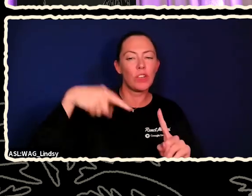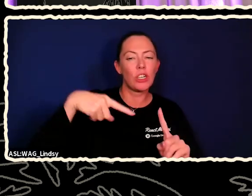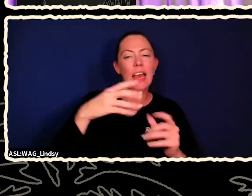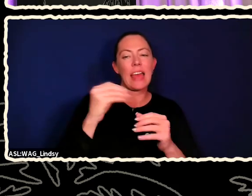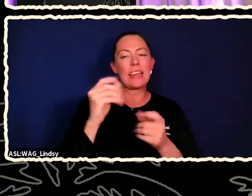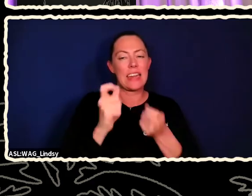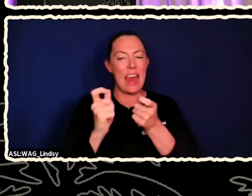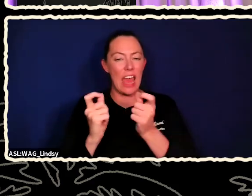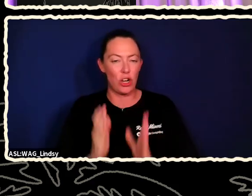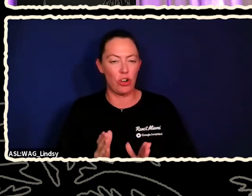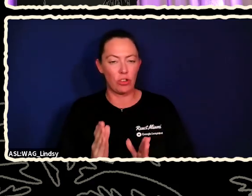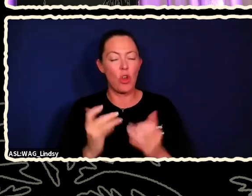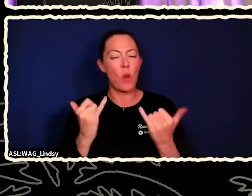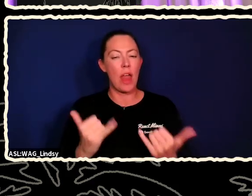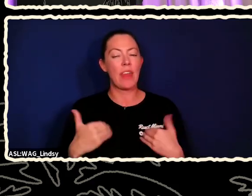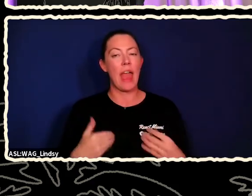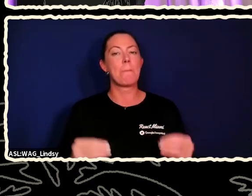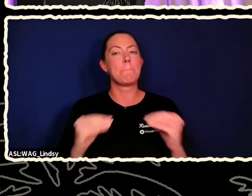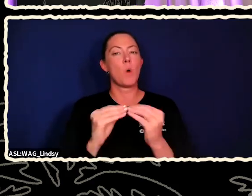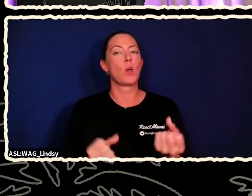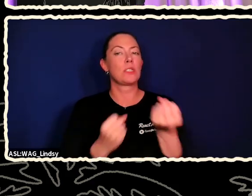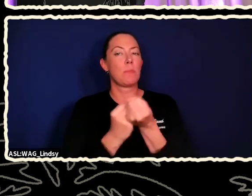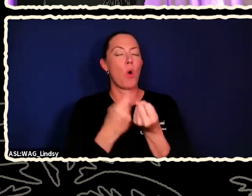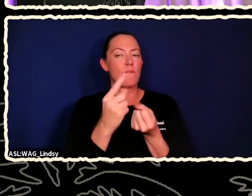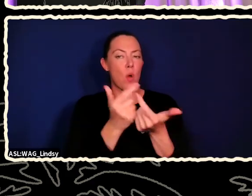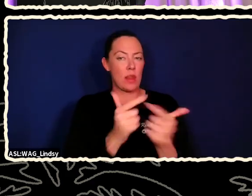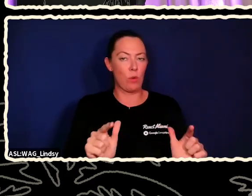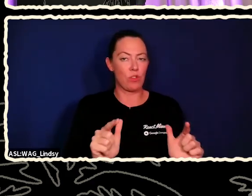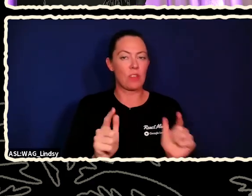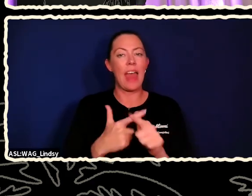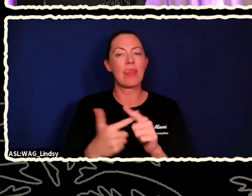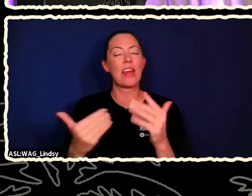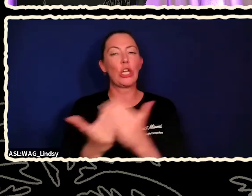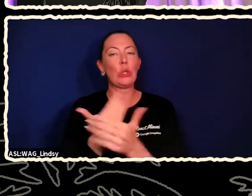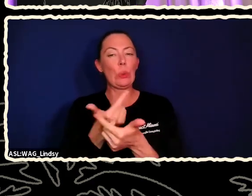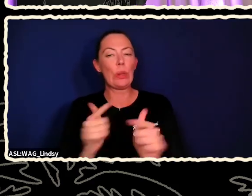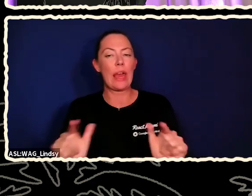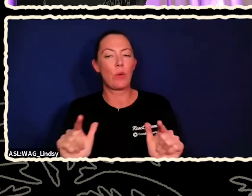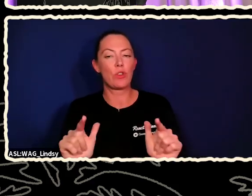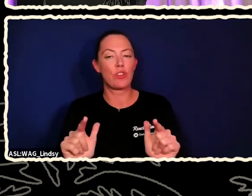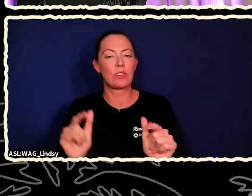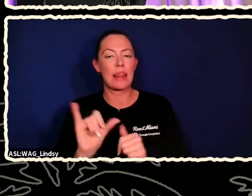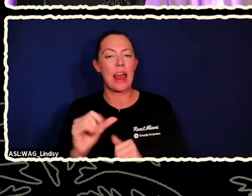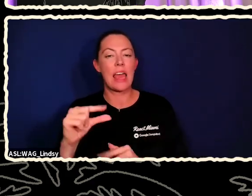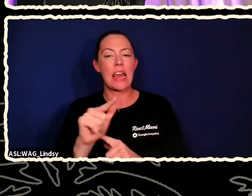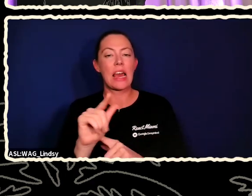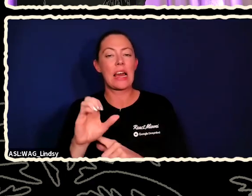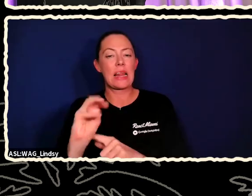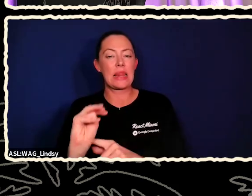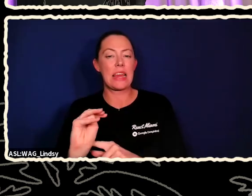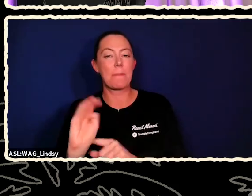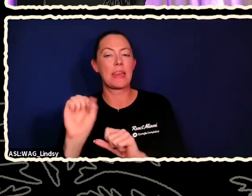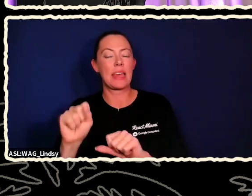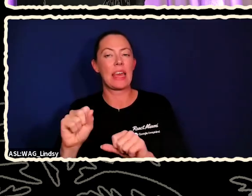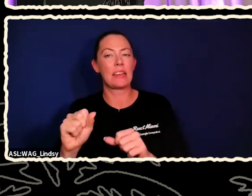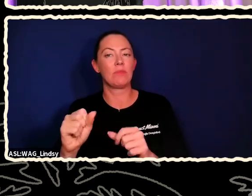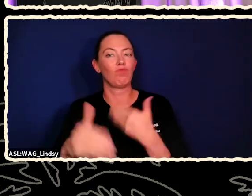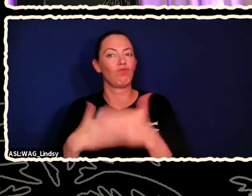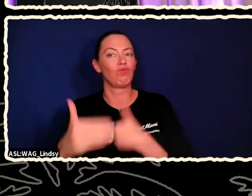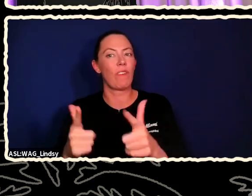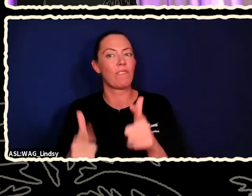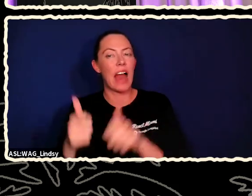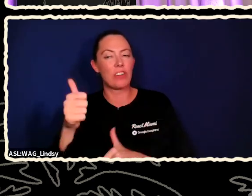boom, editors get more language support. Then new languages like Gleam can ship faster editor support without editors even having to know that Gleam